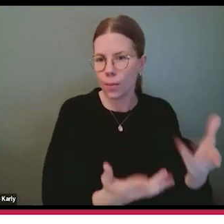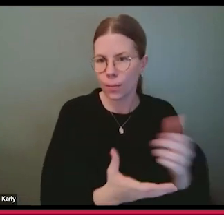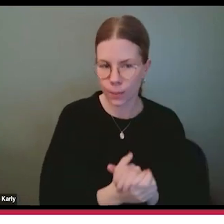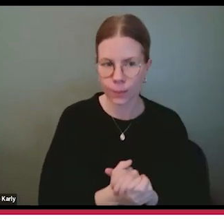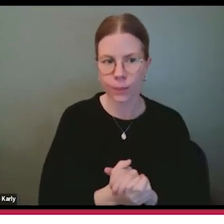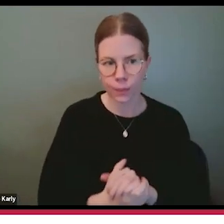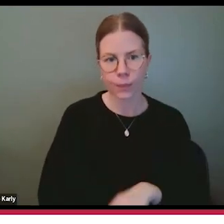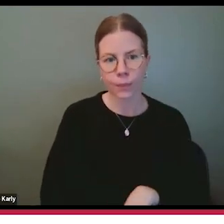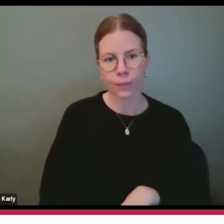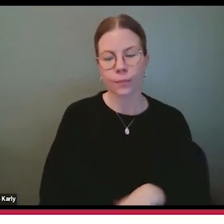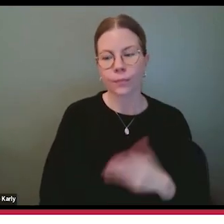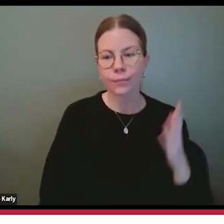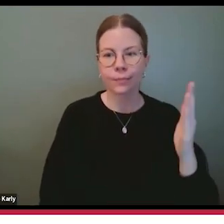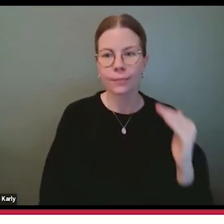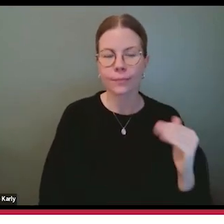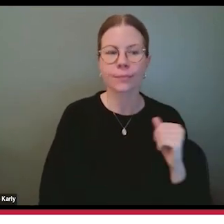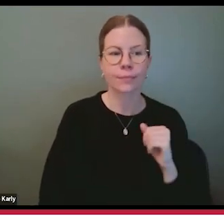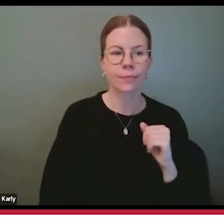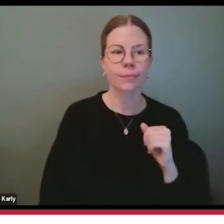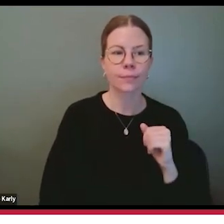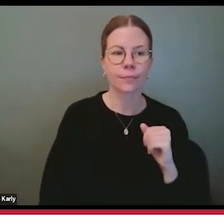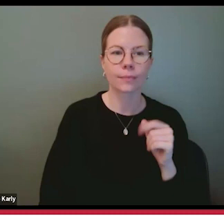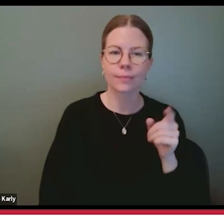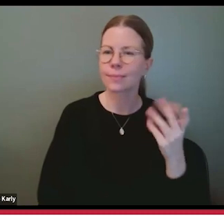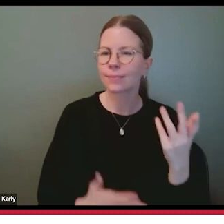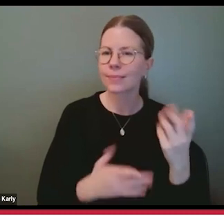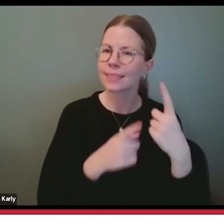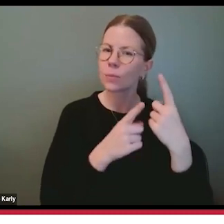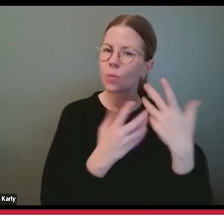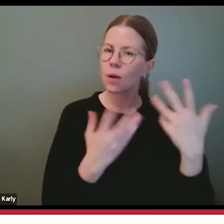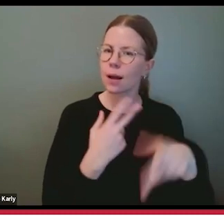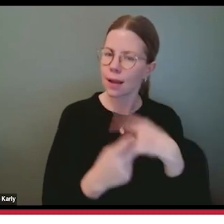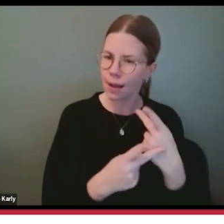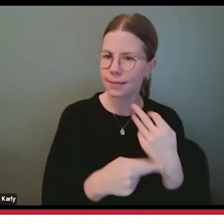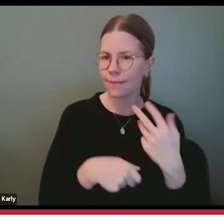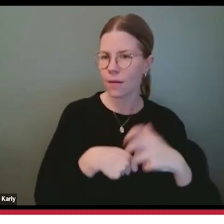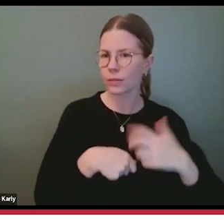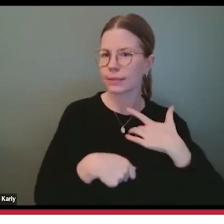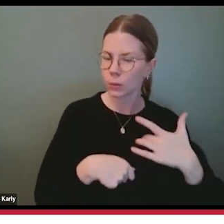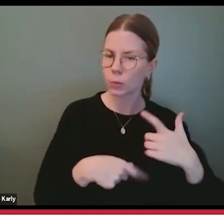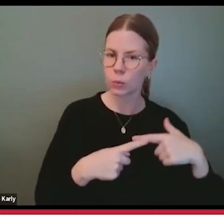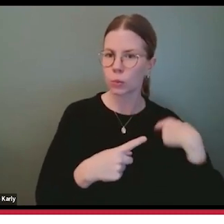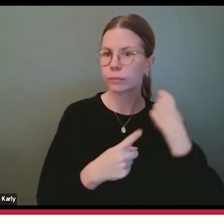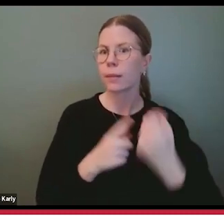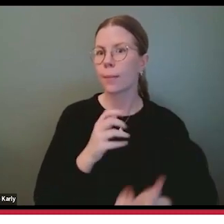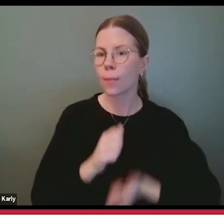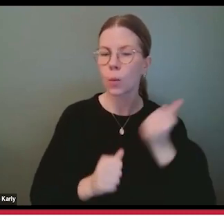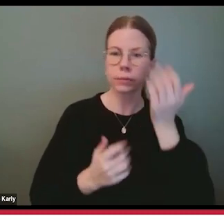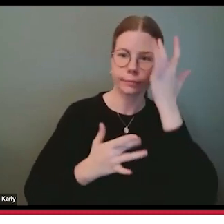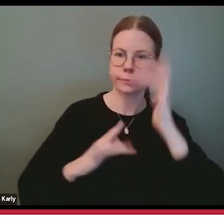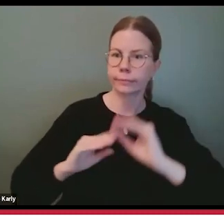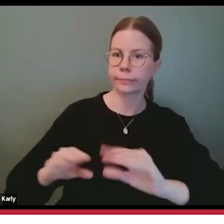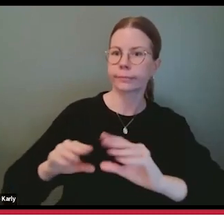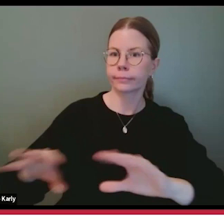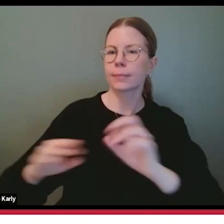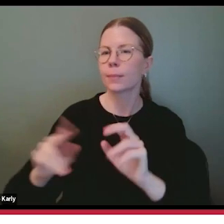types of viruses that cause the most outbreaks in people? So it's hard to quantify what outbreaks are, but